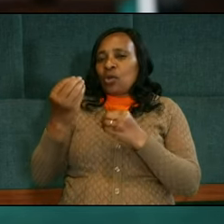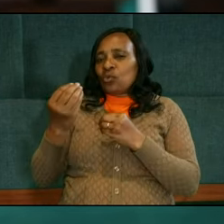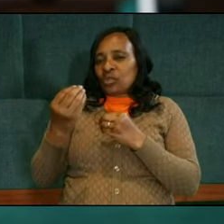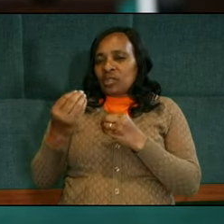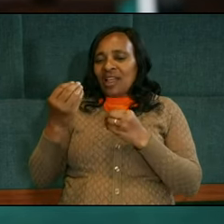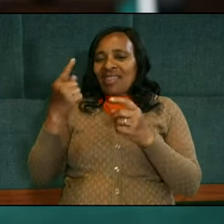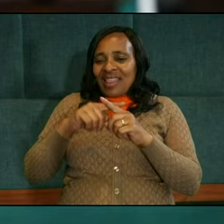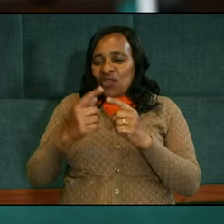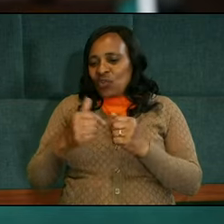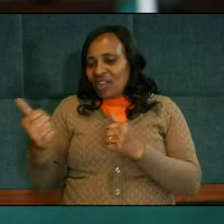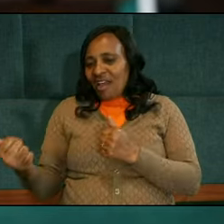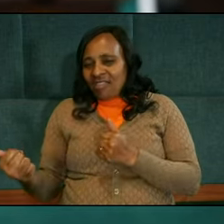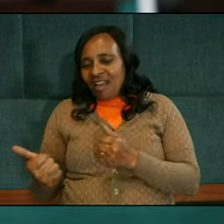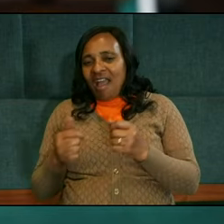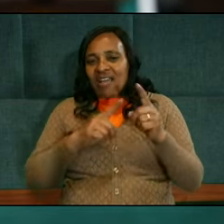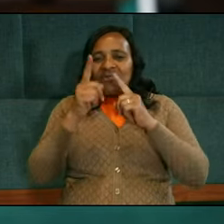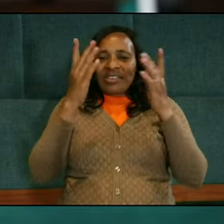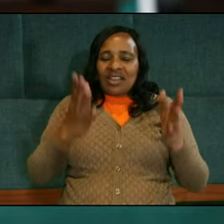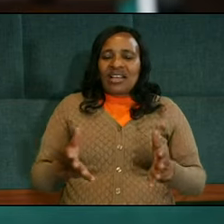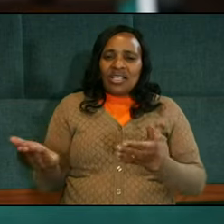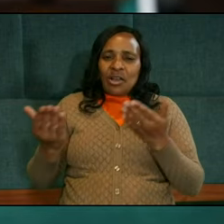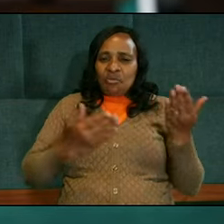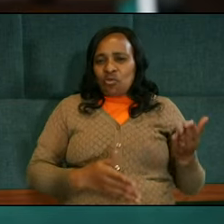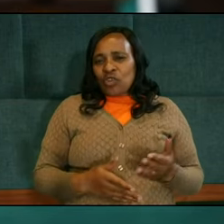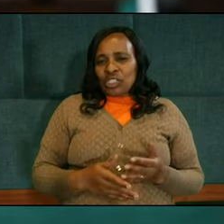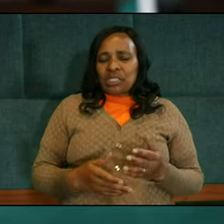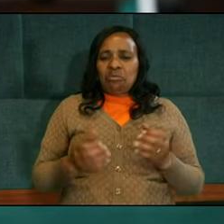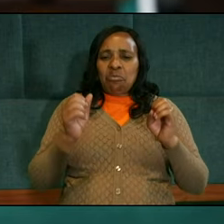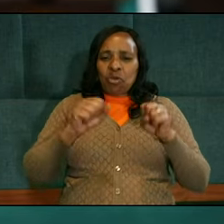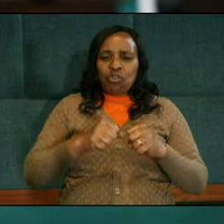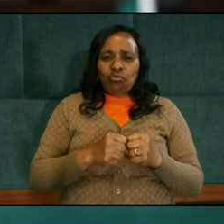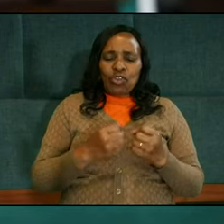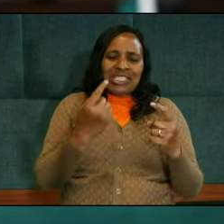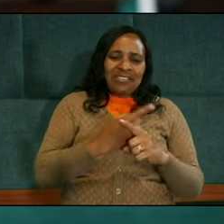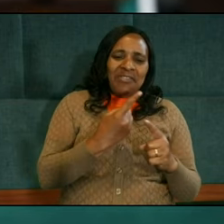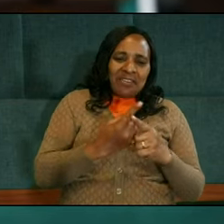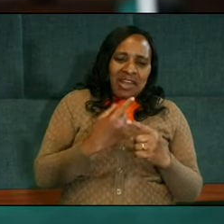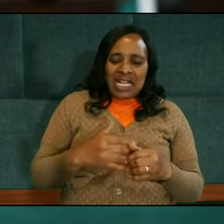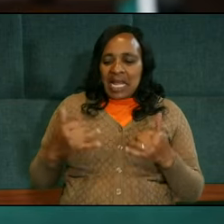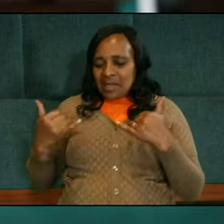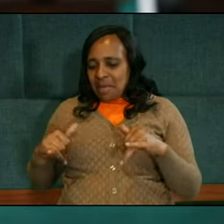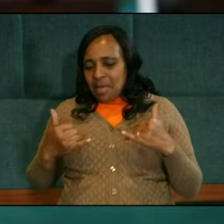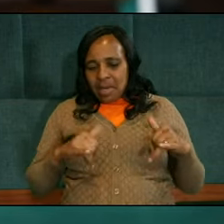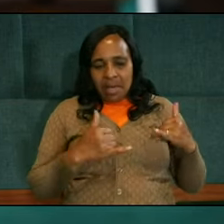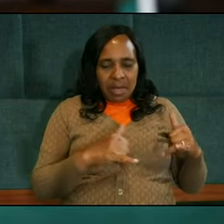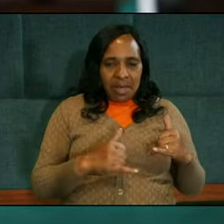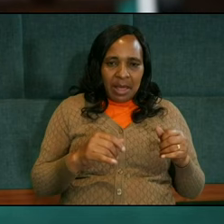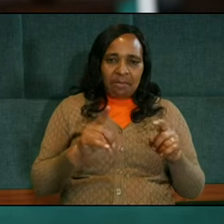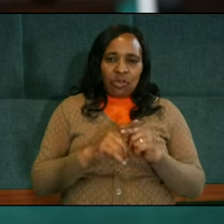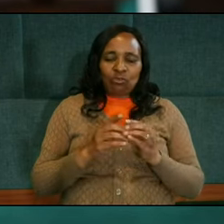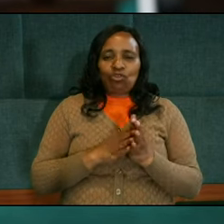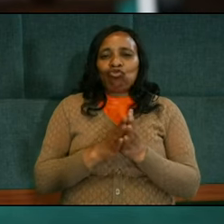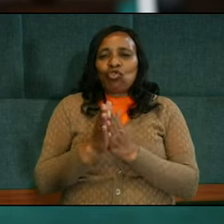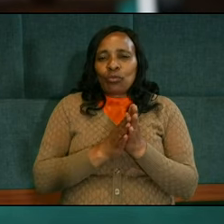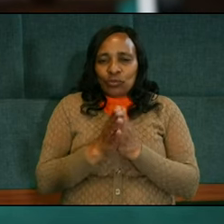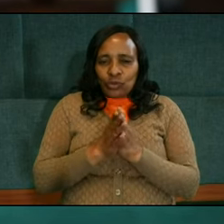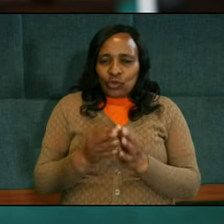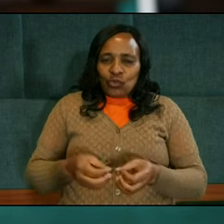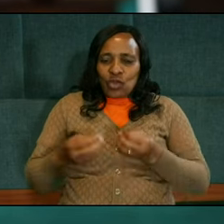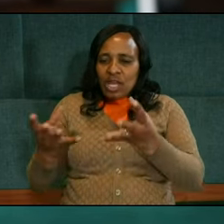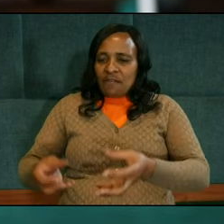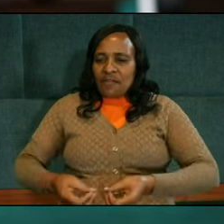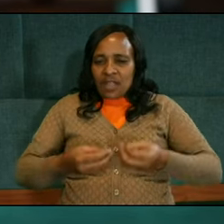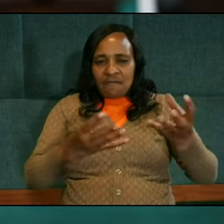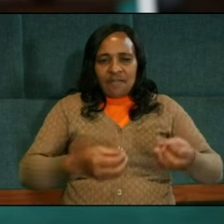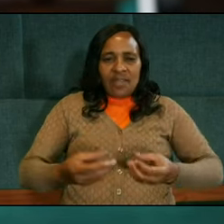and the other adventurers had brought some square bars of soap to give to the orphans. The